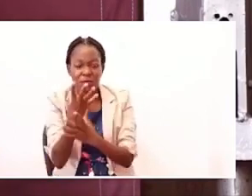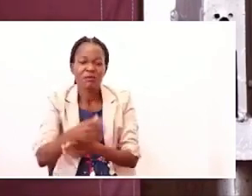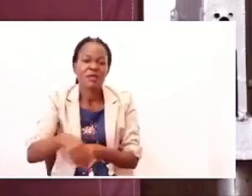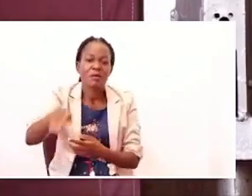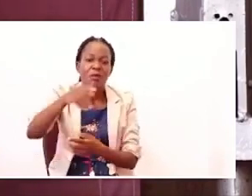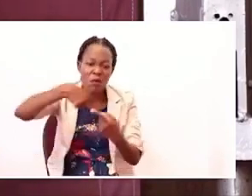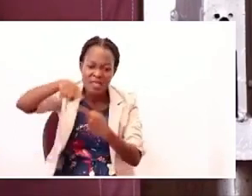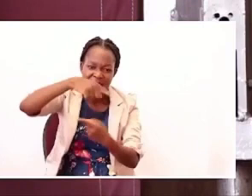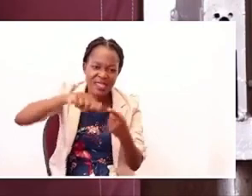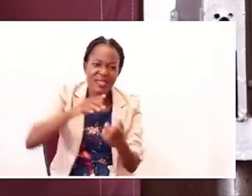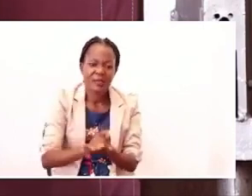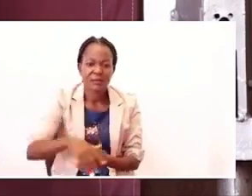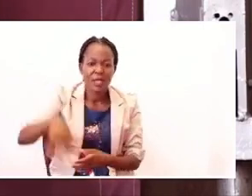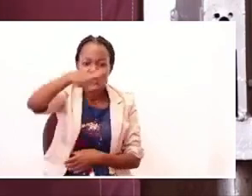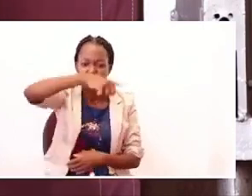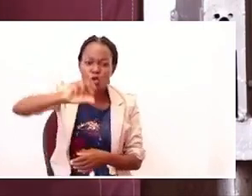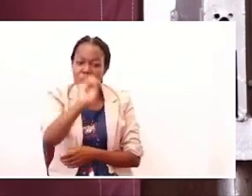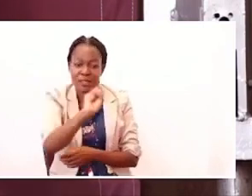sciences in recent times,